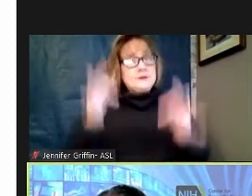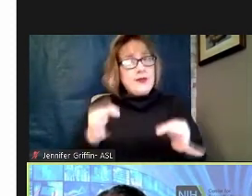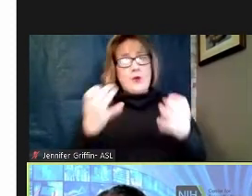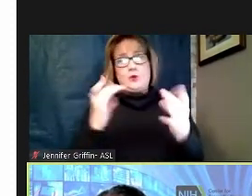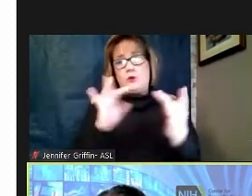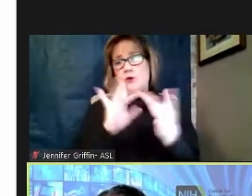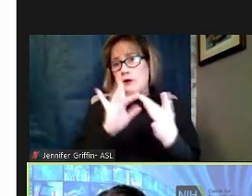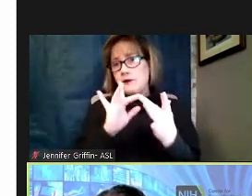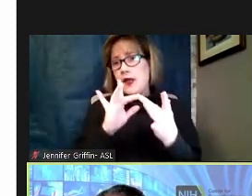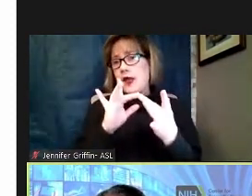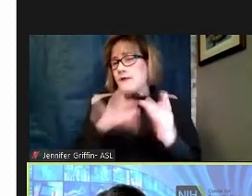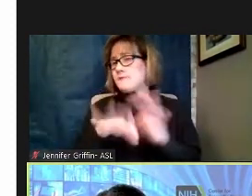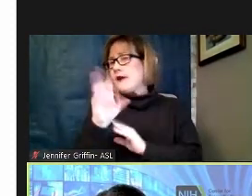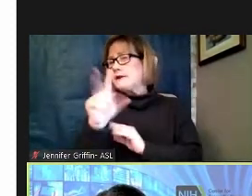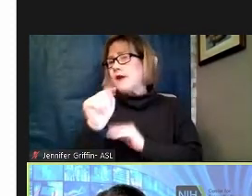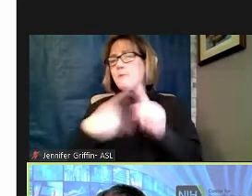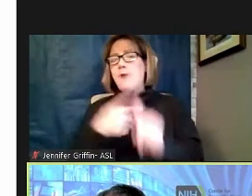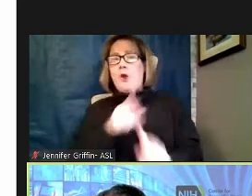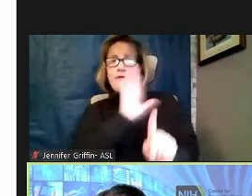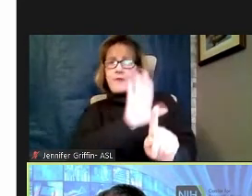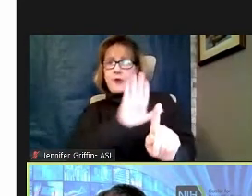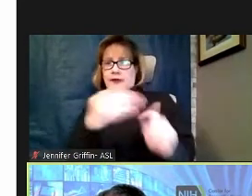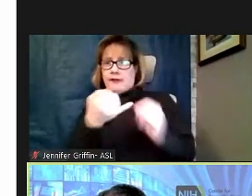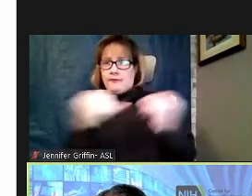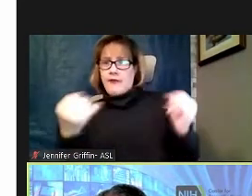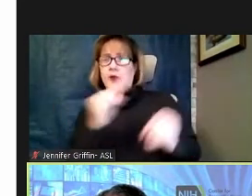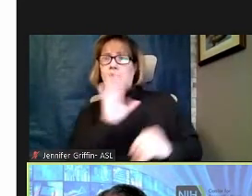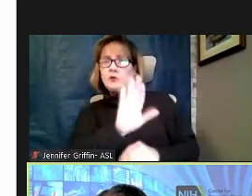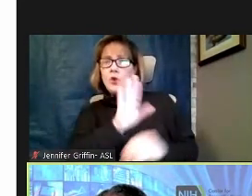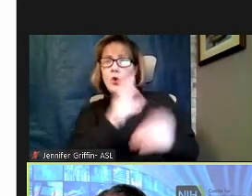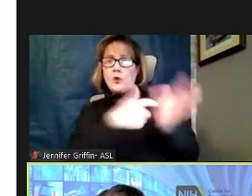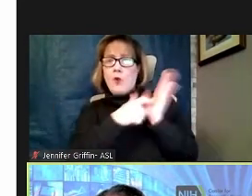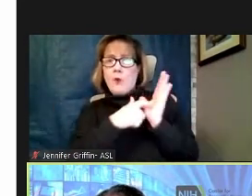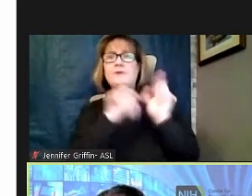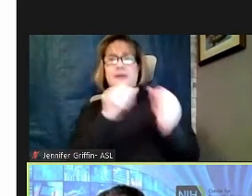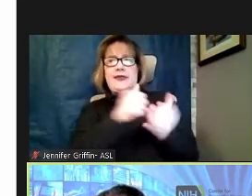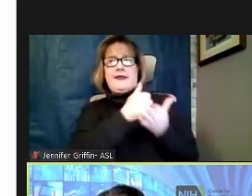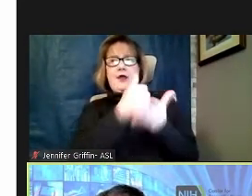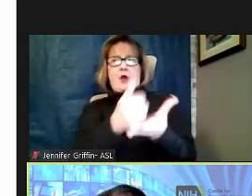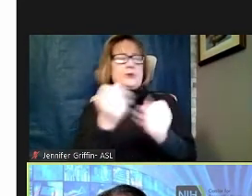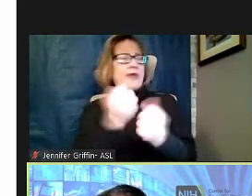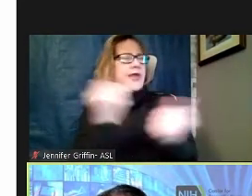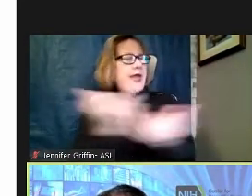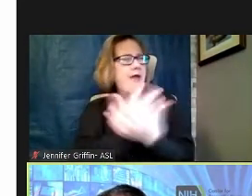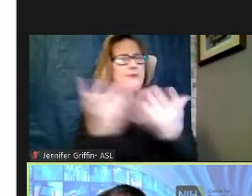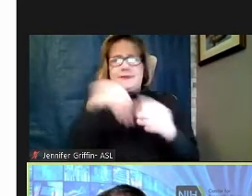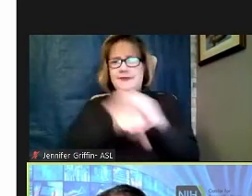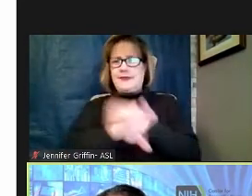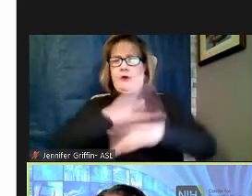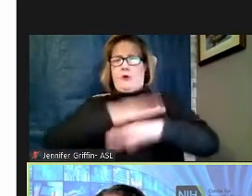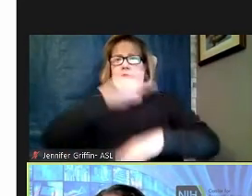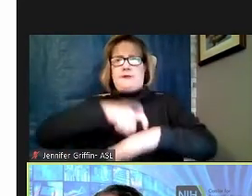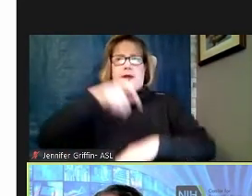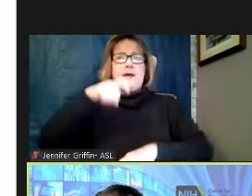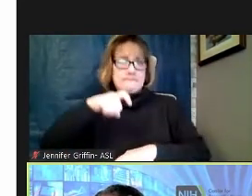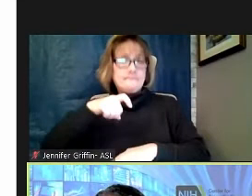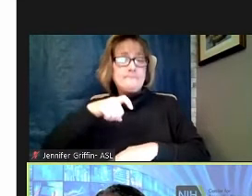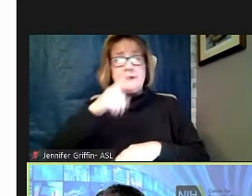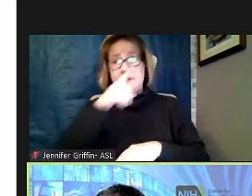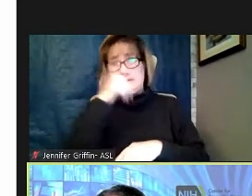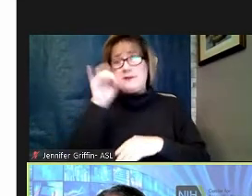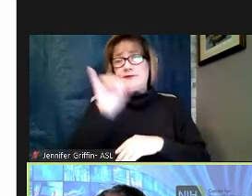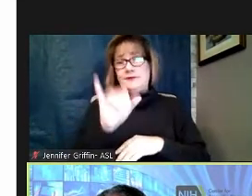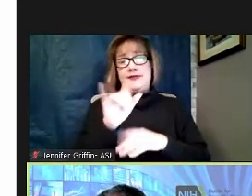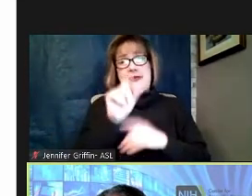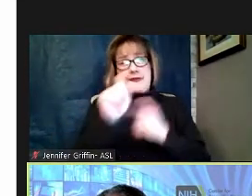them and find out about their deadlines and their requirements so that they can help you get everything in on time, because the